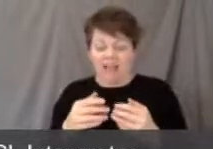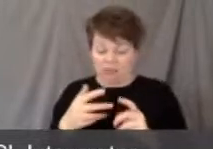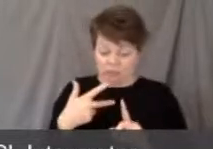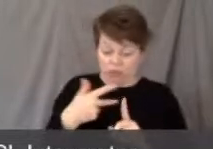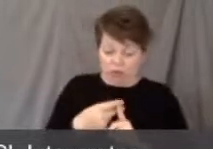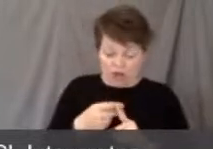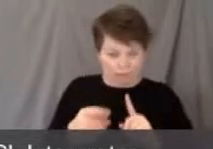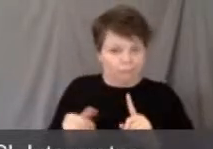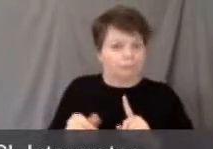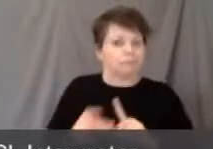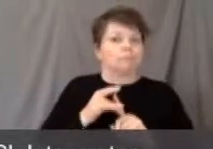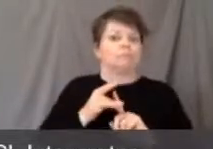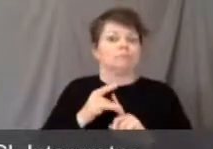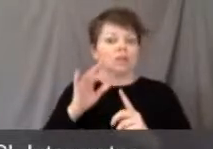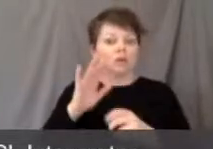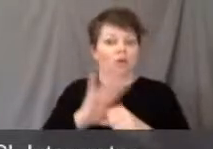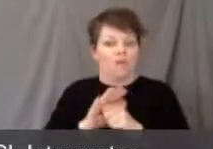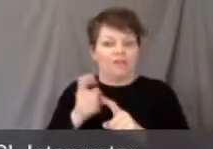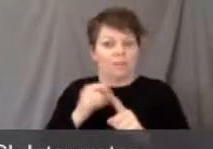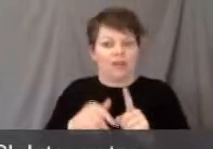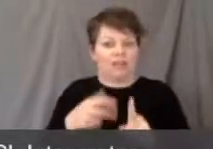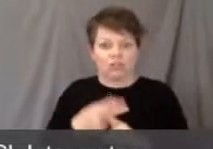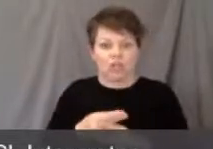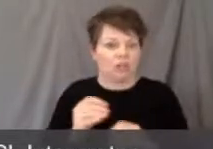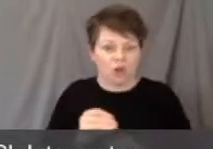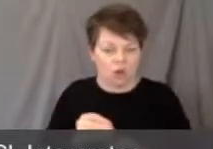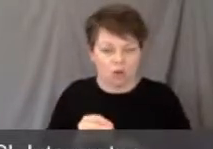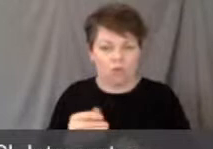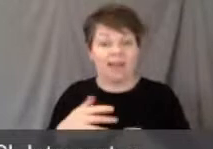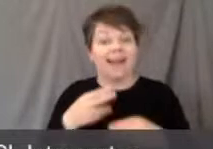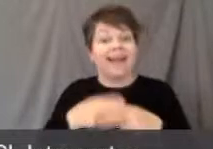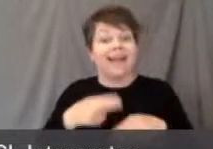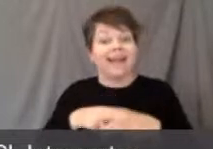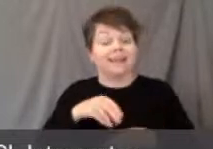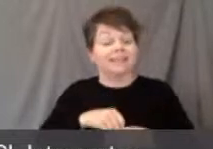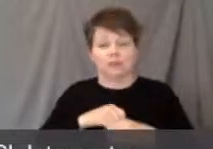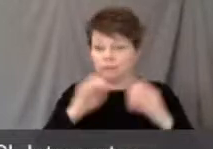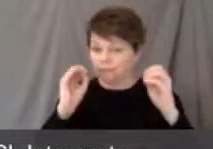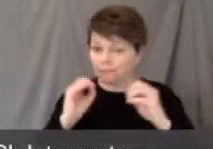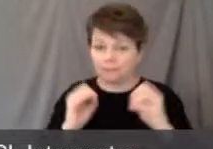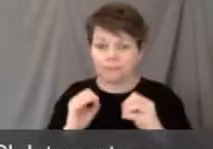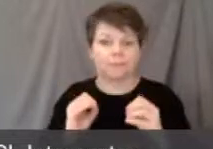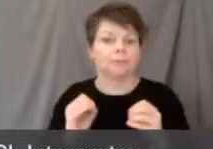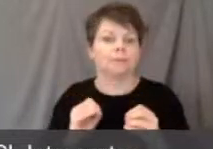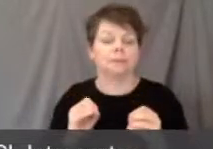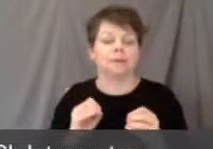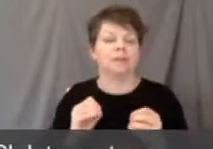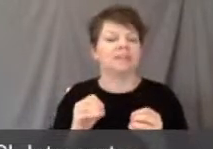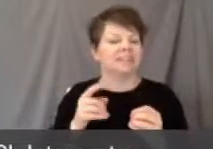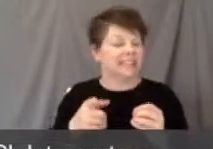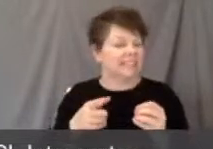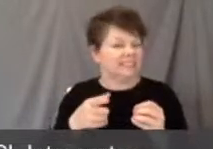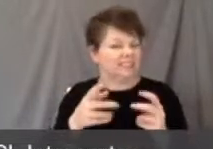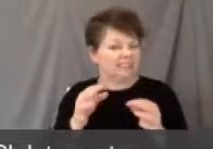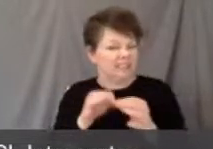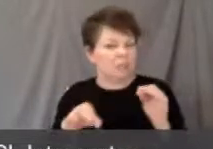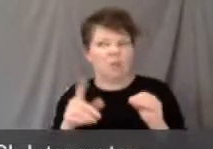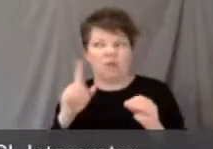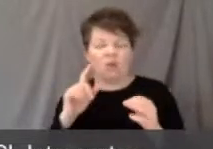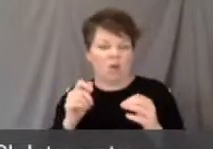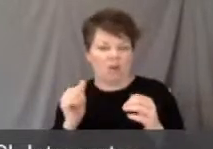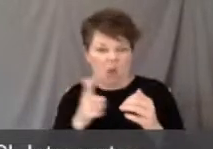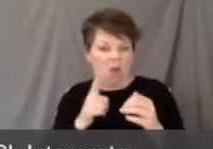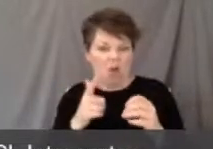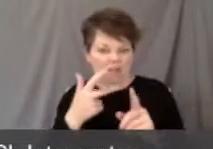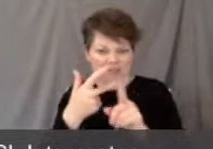pork products or any of those kinds of concerns that people typically have. Like I said, these are pretty simple, basic vaccines.